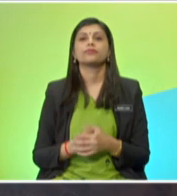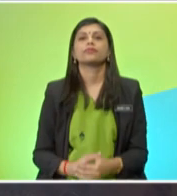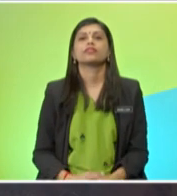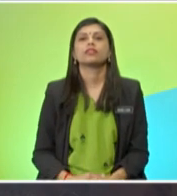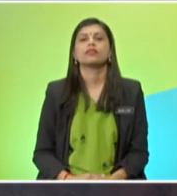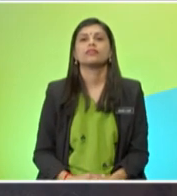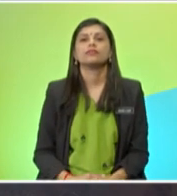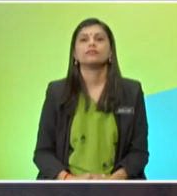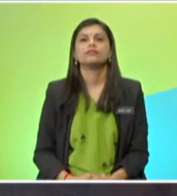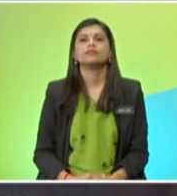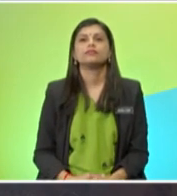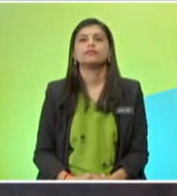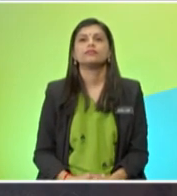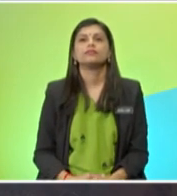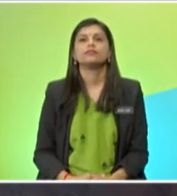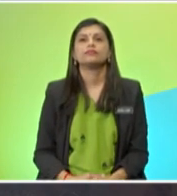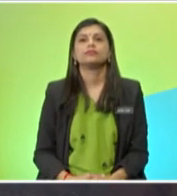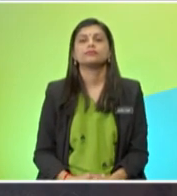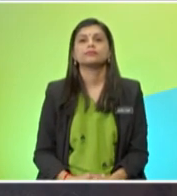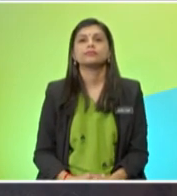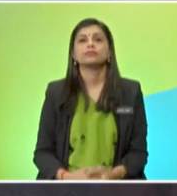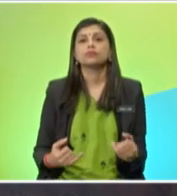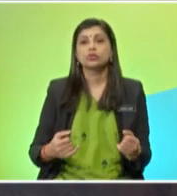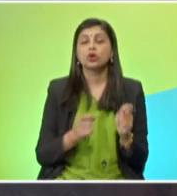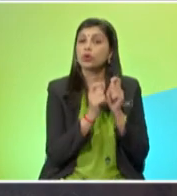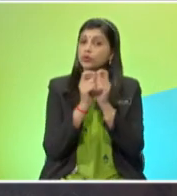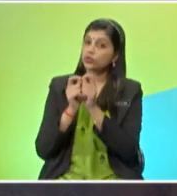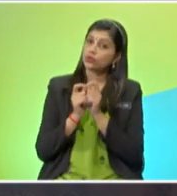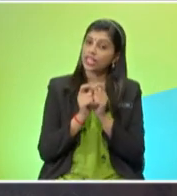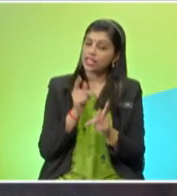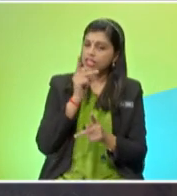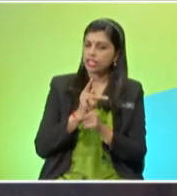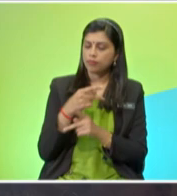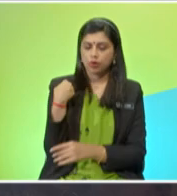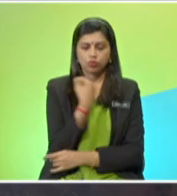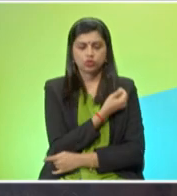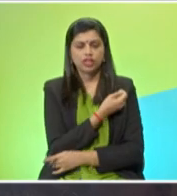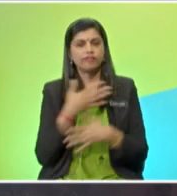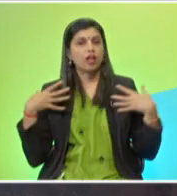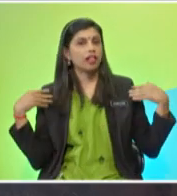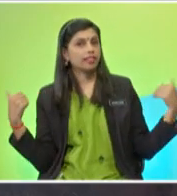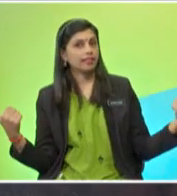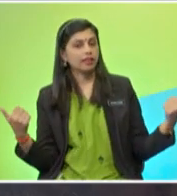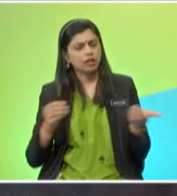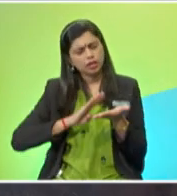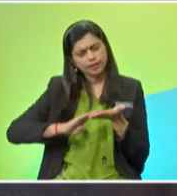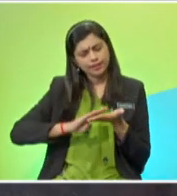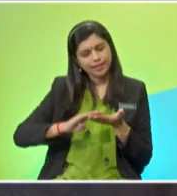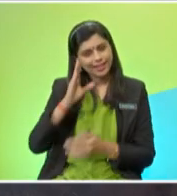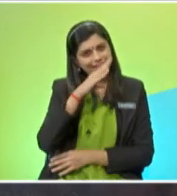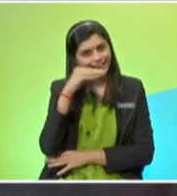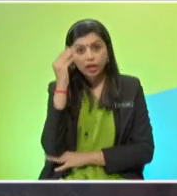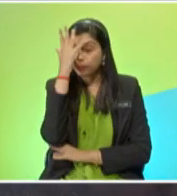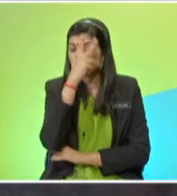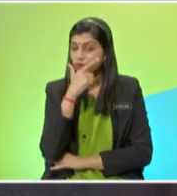of course, we are together going to keep ourselves healthy, clean, and of course, looking handsome and beautiful.